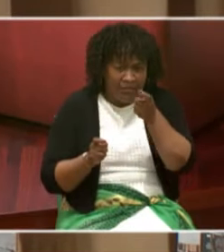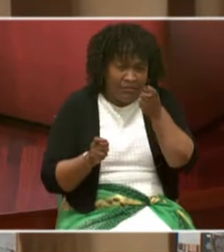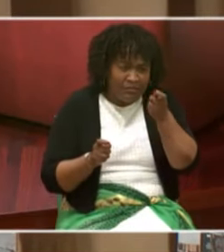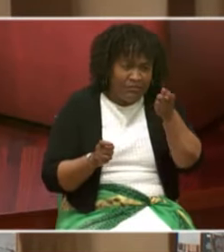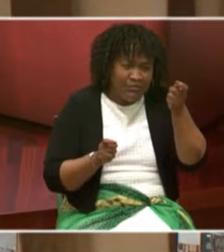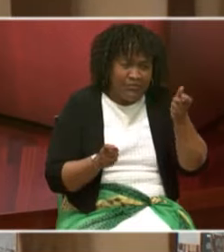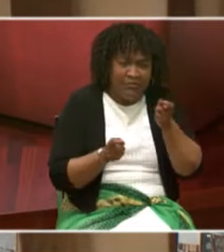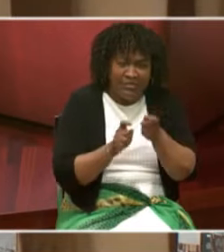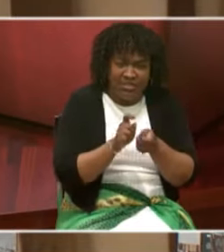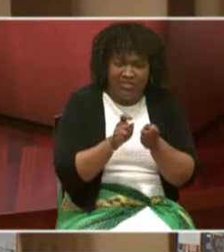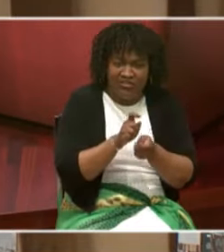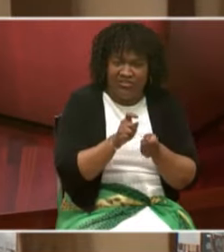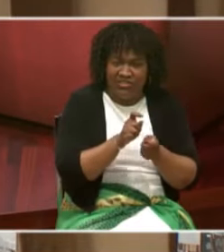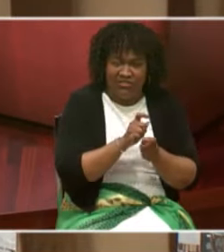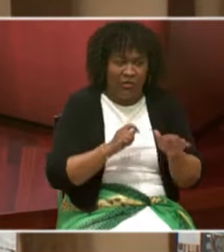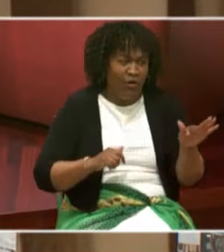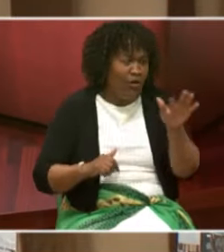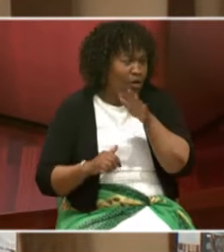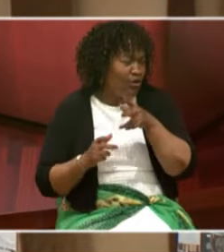much less,